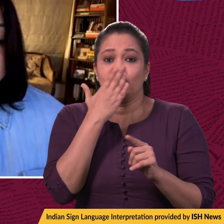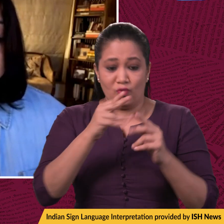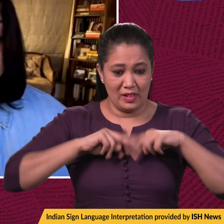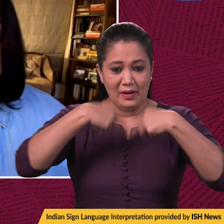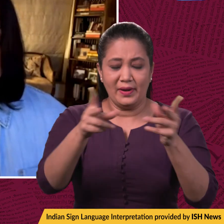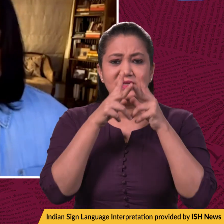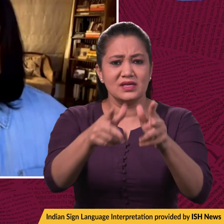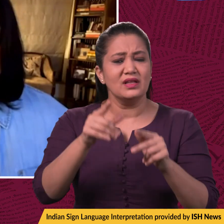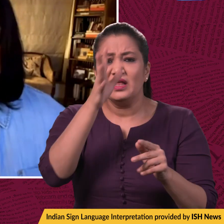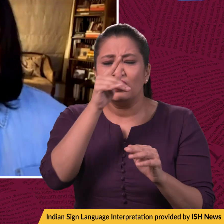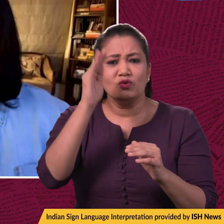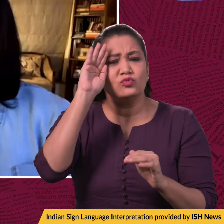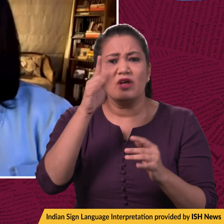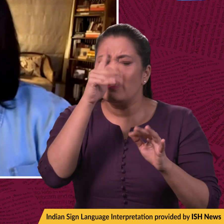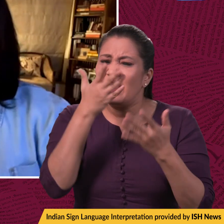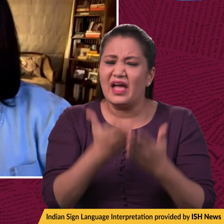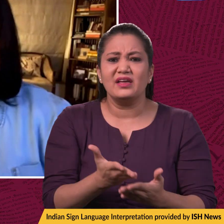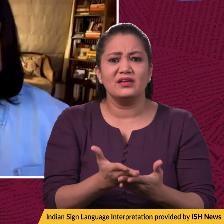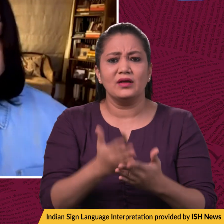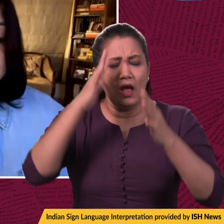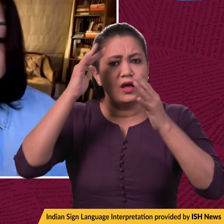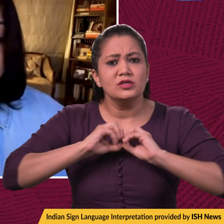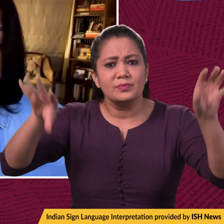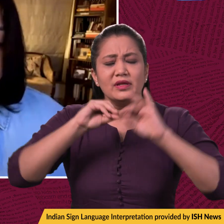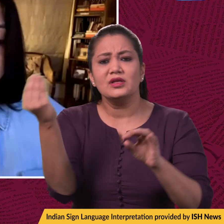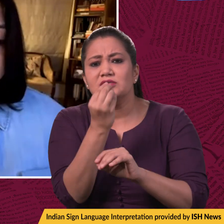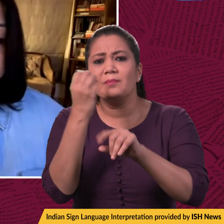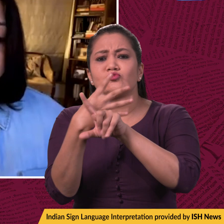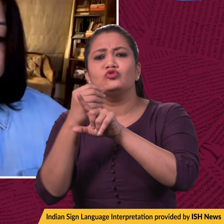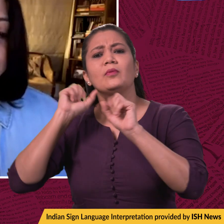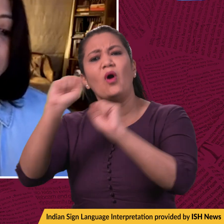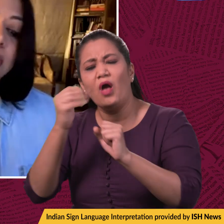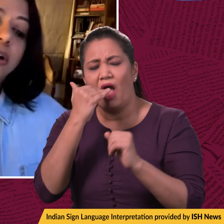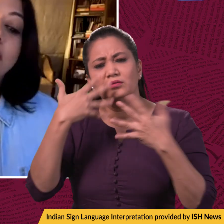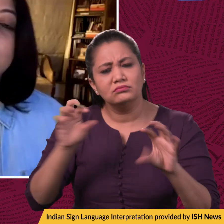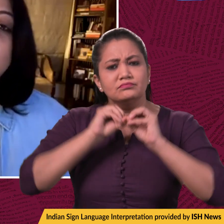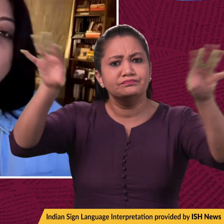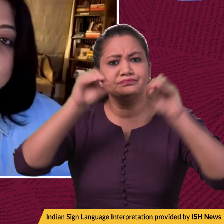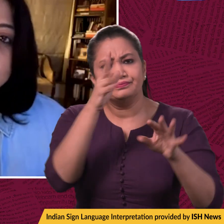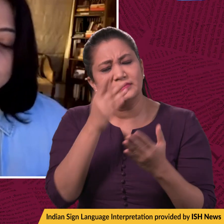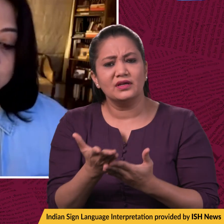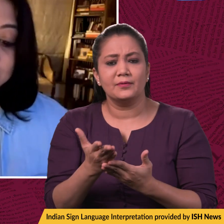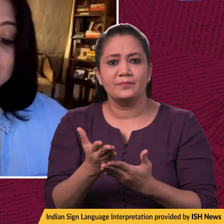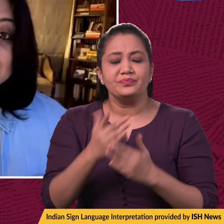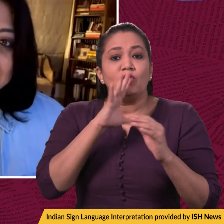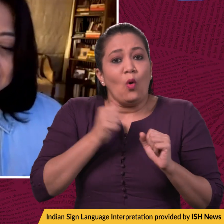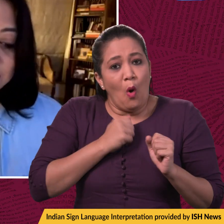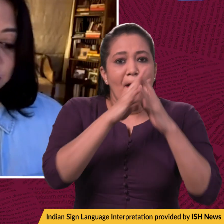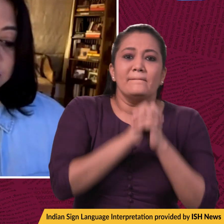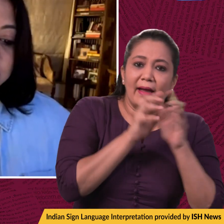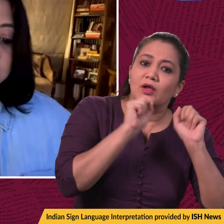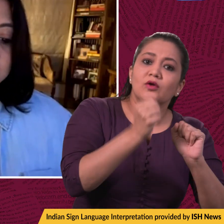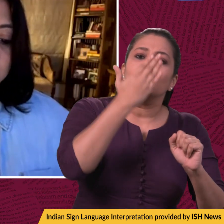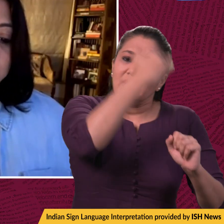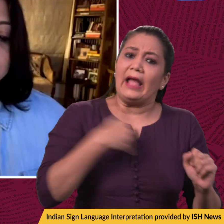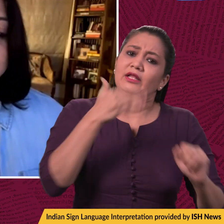said, this is fake news being spread by some YouTube channel. The news of Holy Communion of 8 Catholic